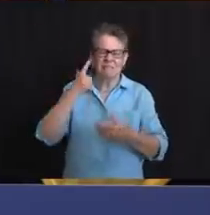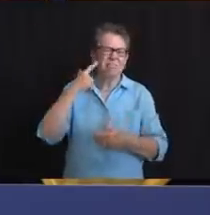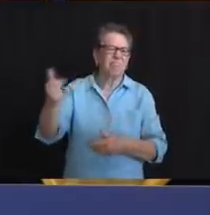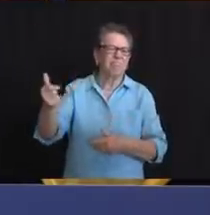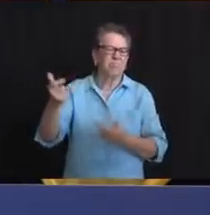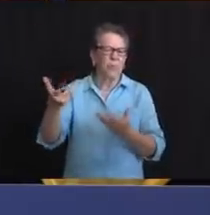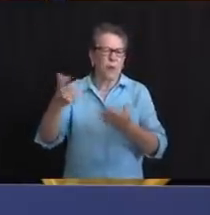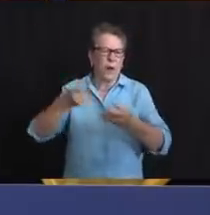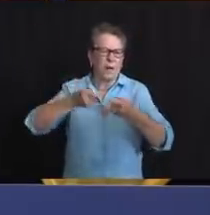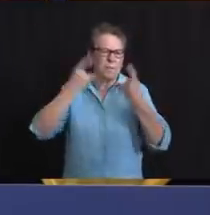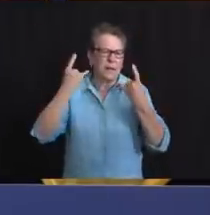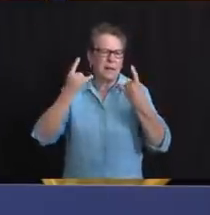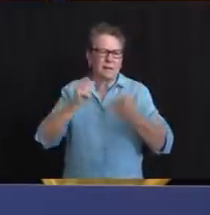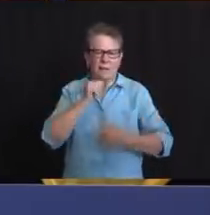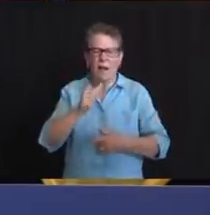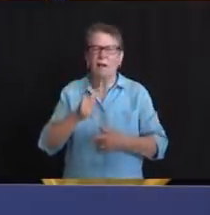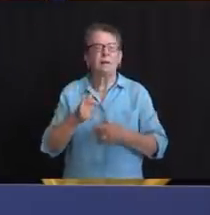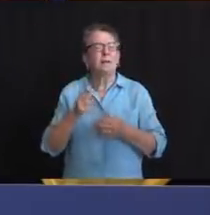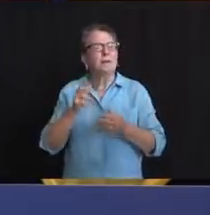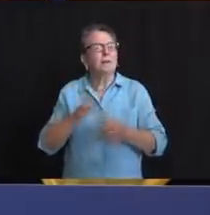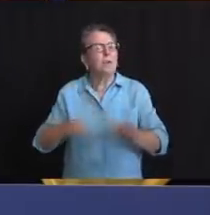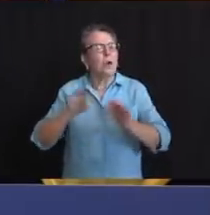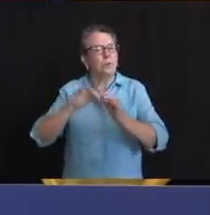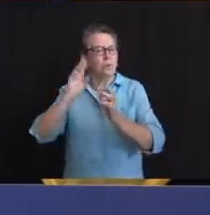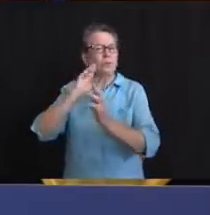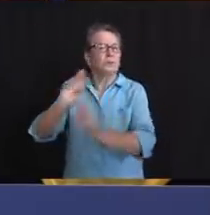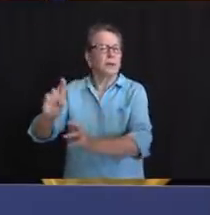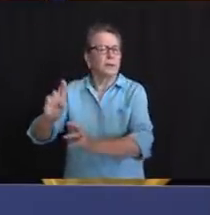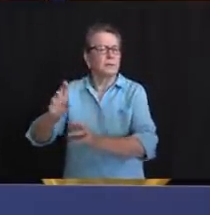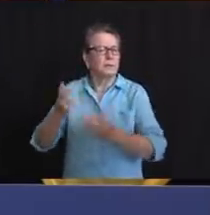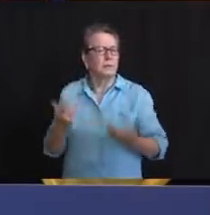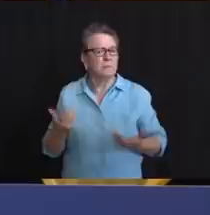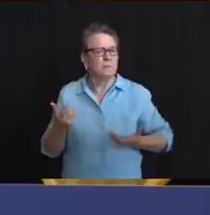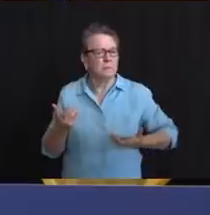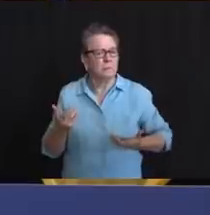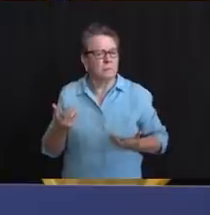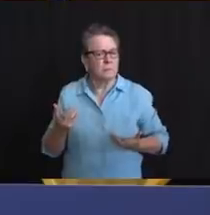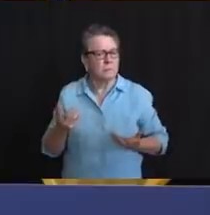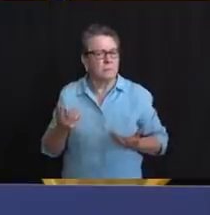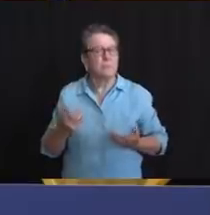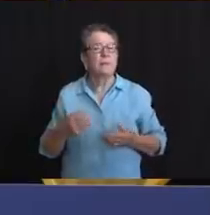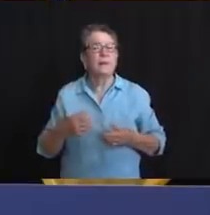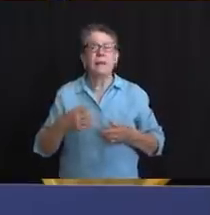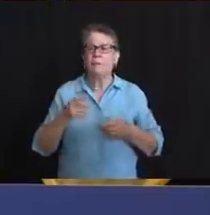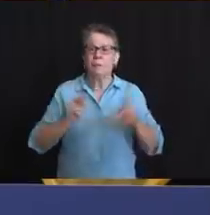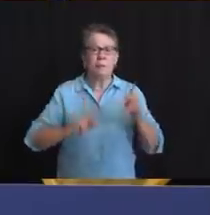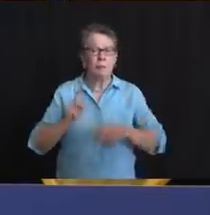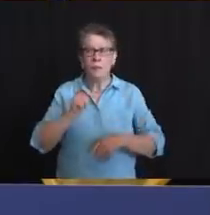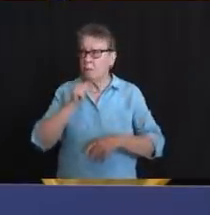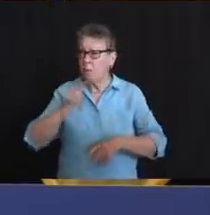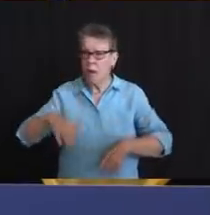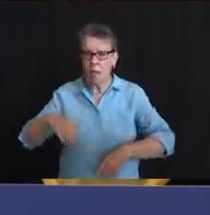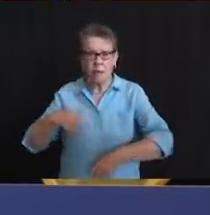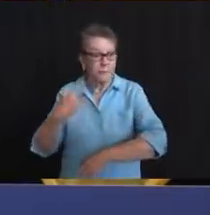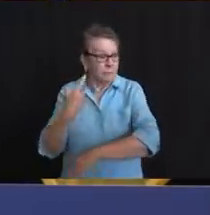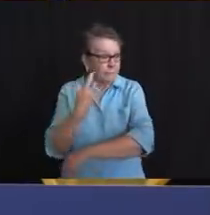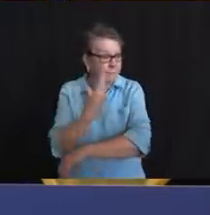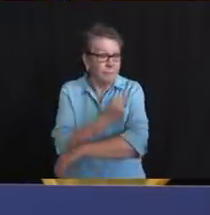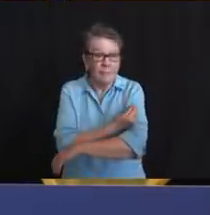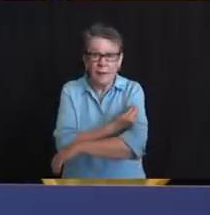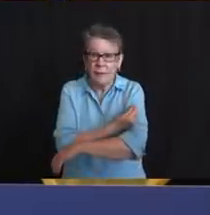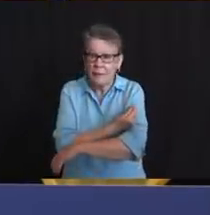time that people do the right thing, that if they're not vaccinated, that they have a plan to get vaccinated, and in the